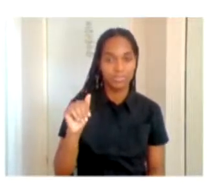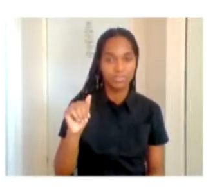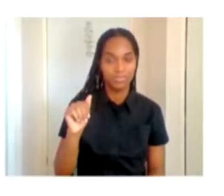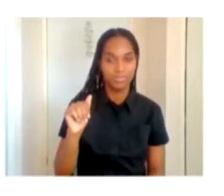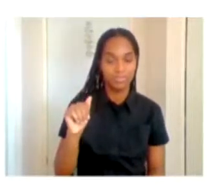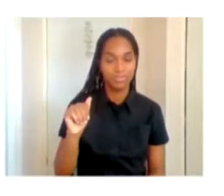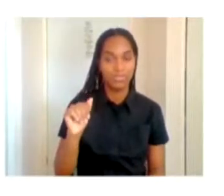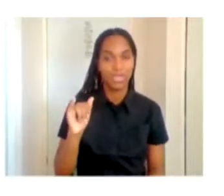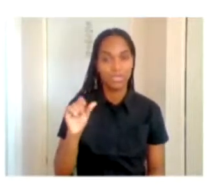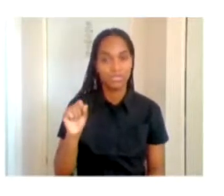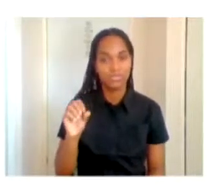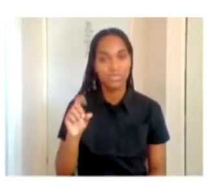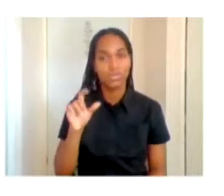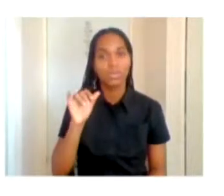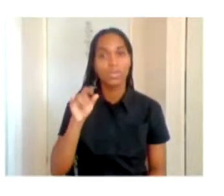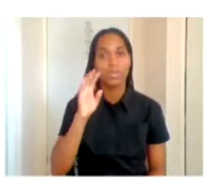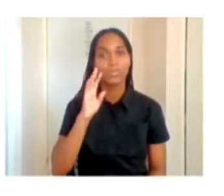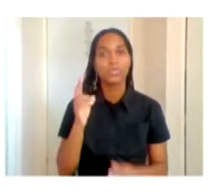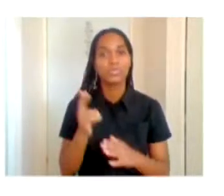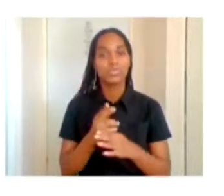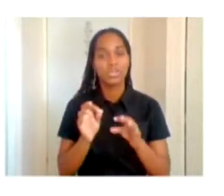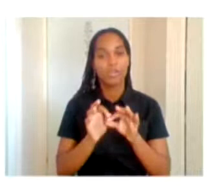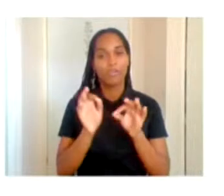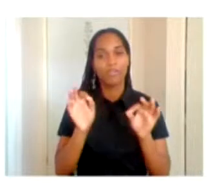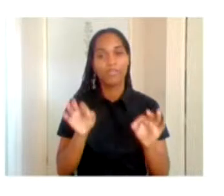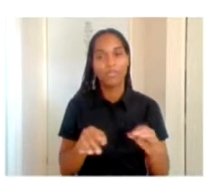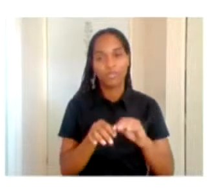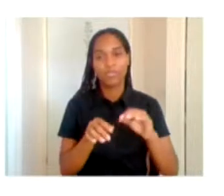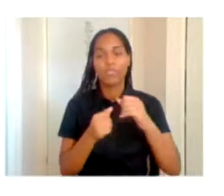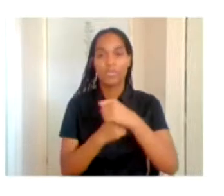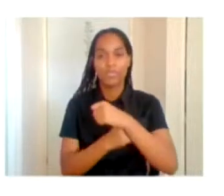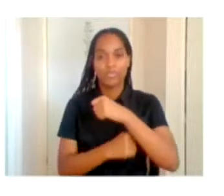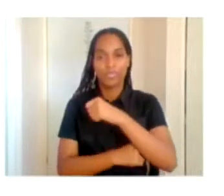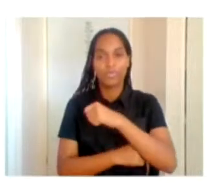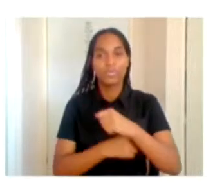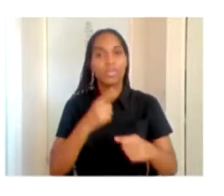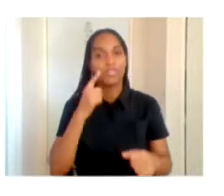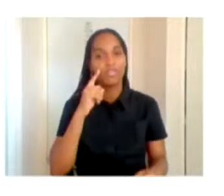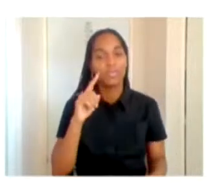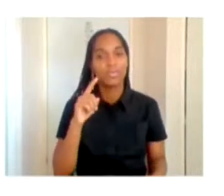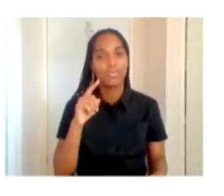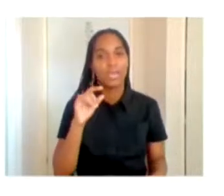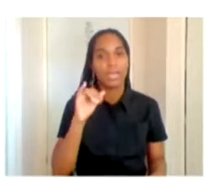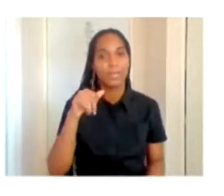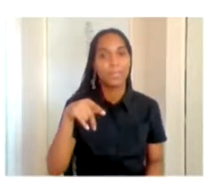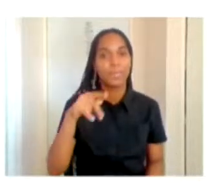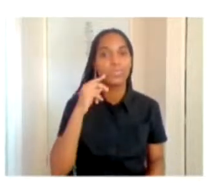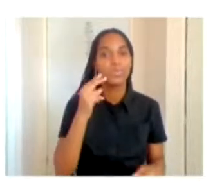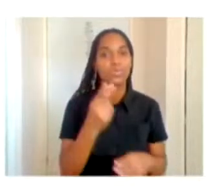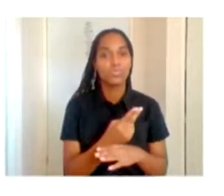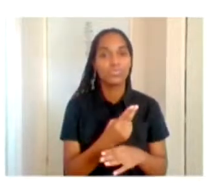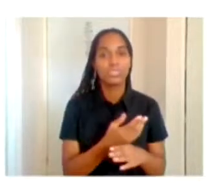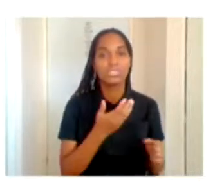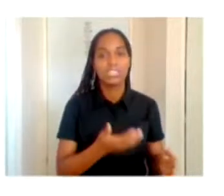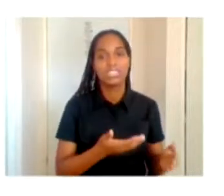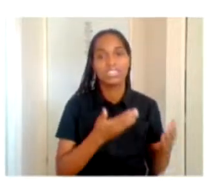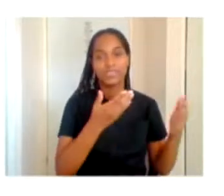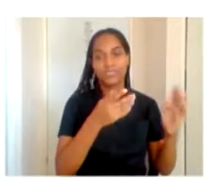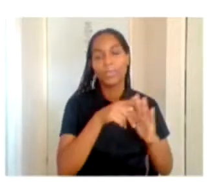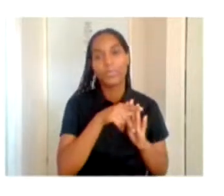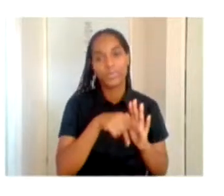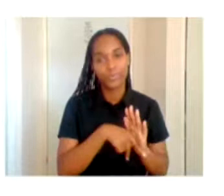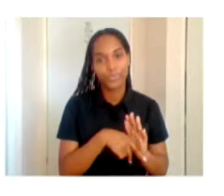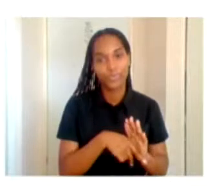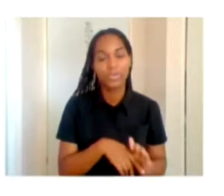a, format for the, content, and then IP will be used as a delivery protocol. Then it